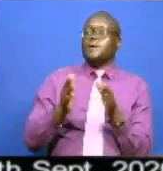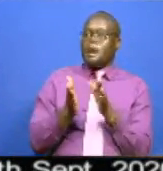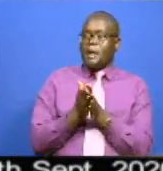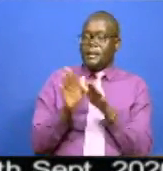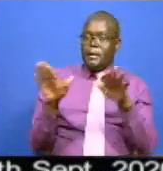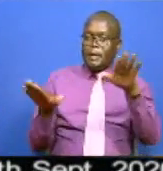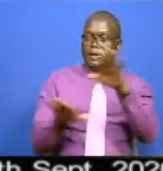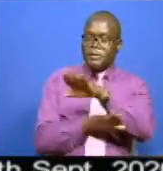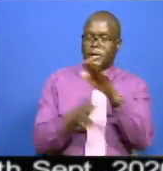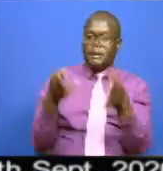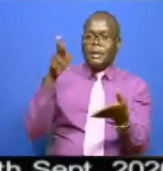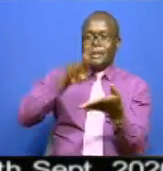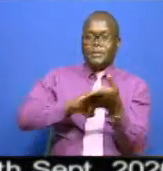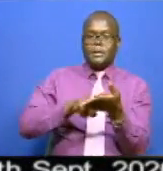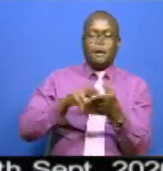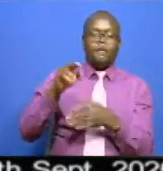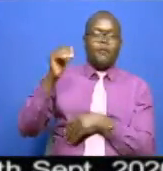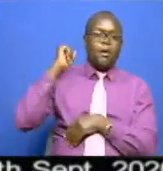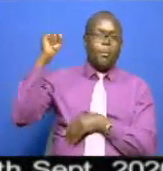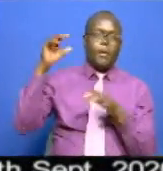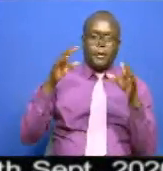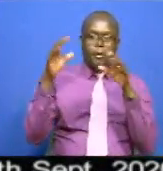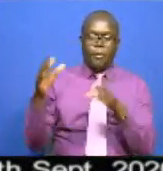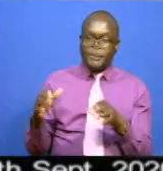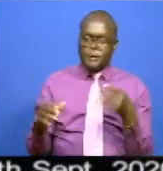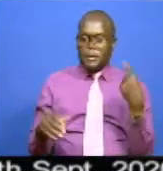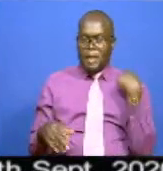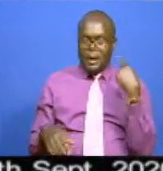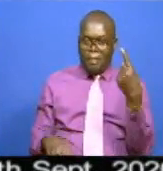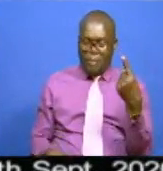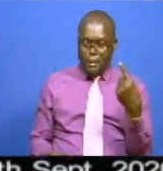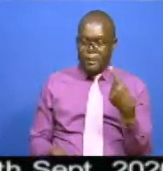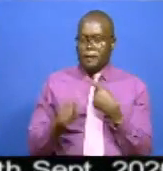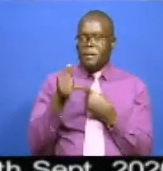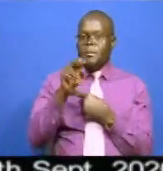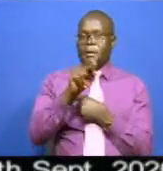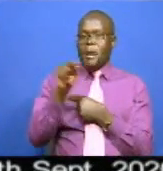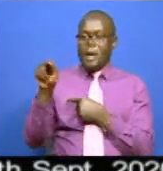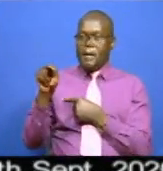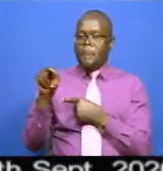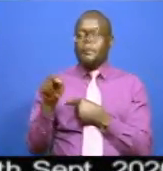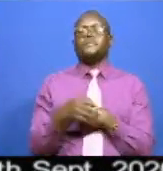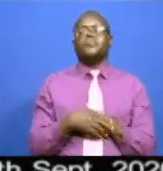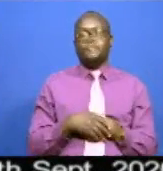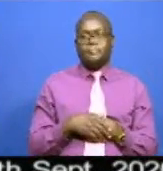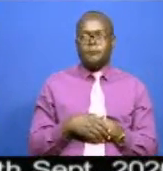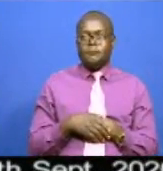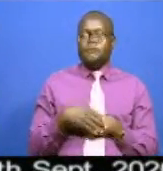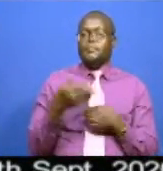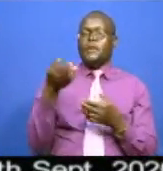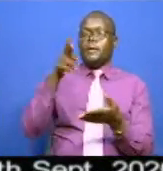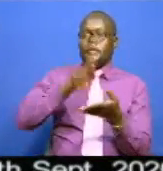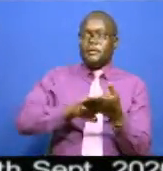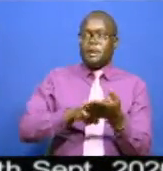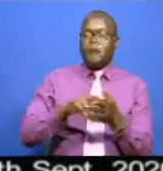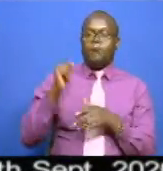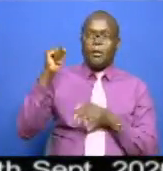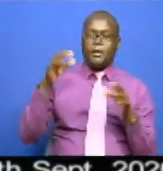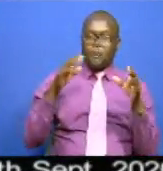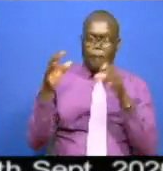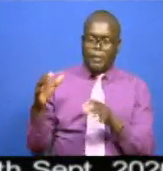Assistant Registrar of Political Parties. Roman 1, Ms. Anne Dirito for Registrar of Political